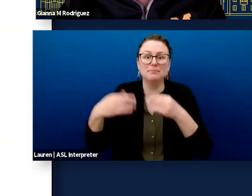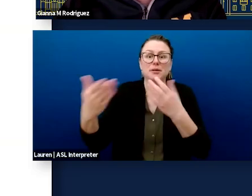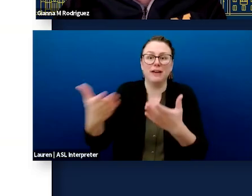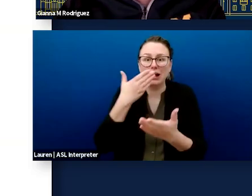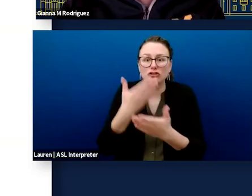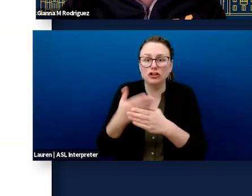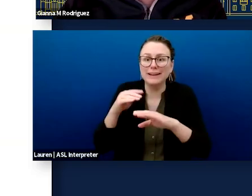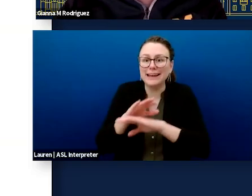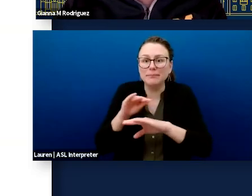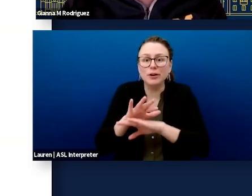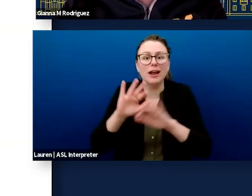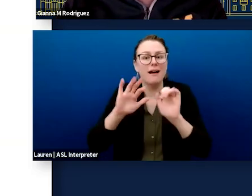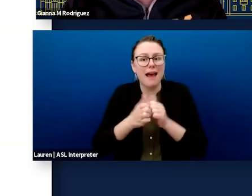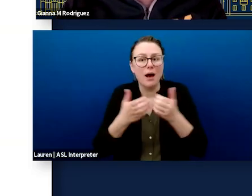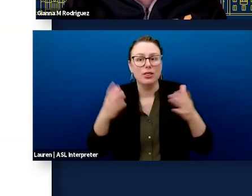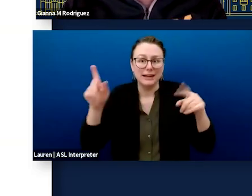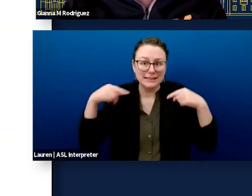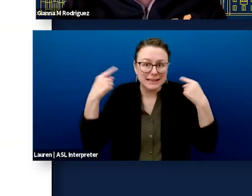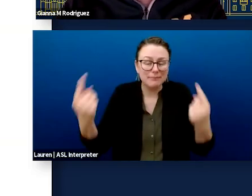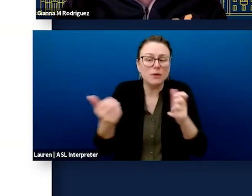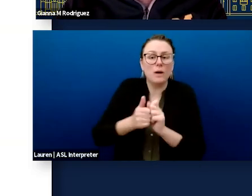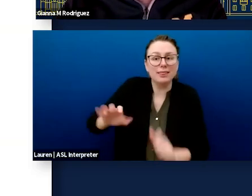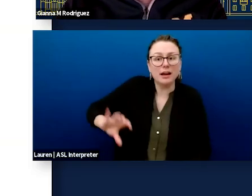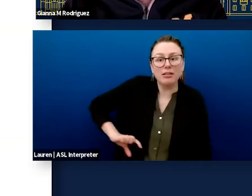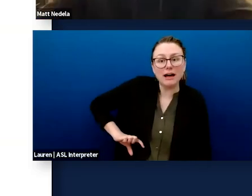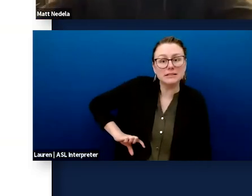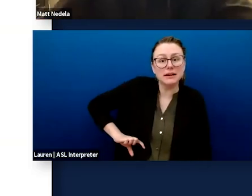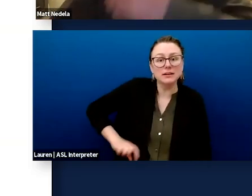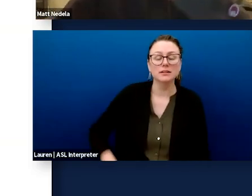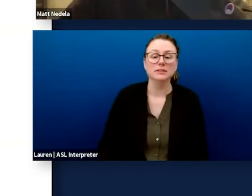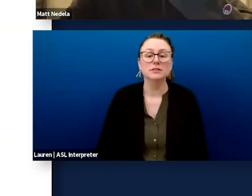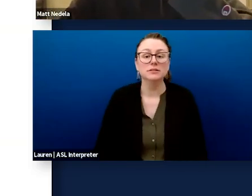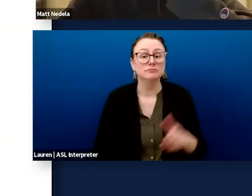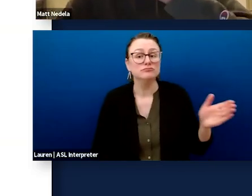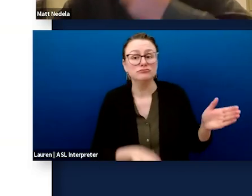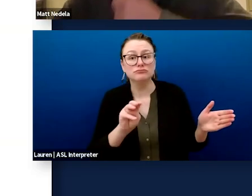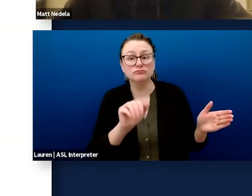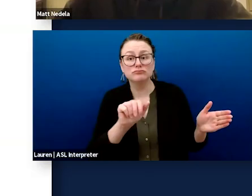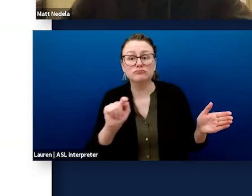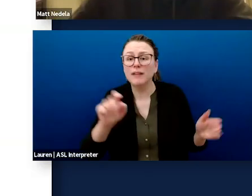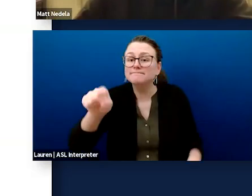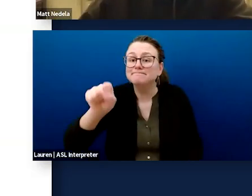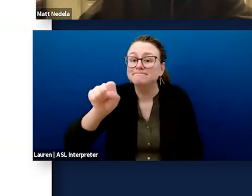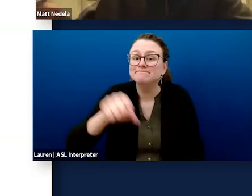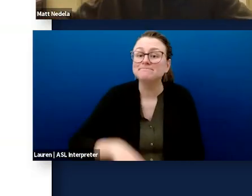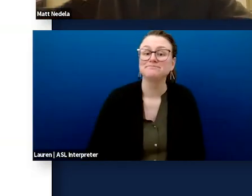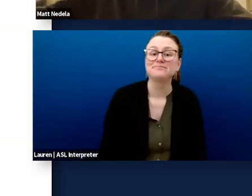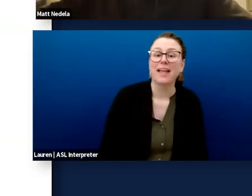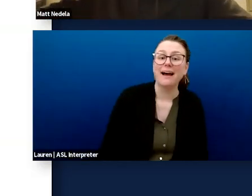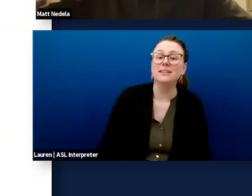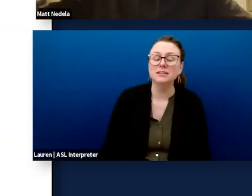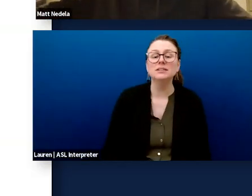on, how things have been for him with a colostomy. Yeah, Matt? absolutely. What